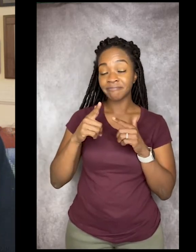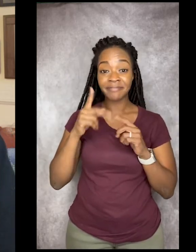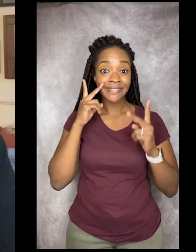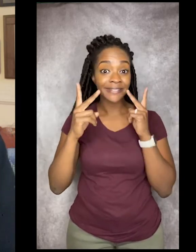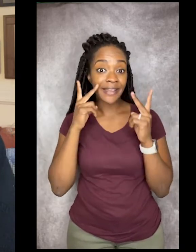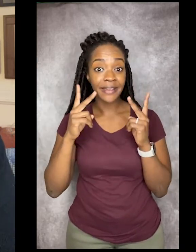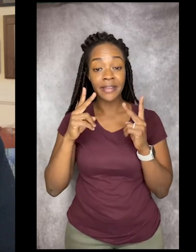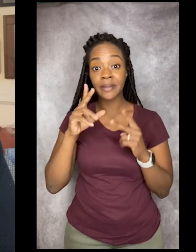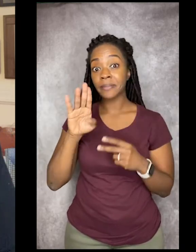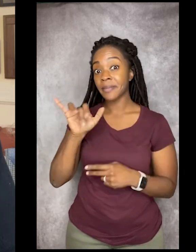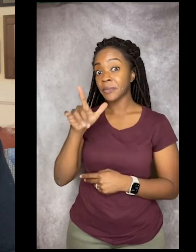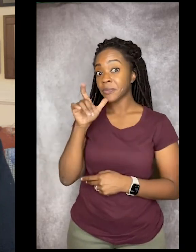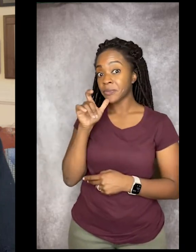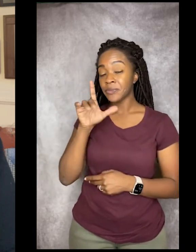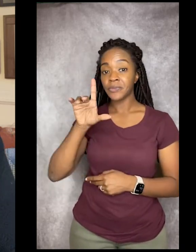David Webb.